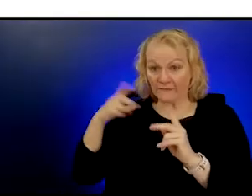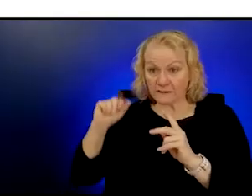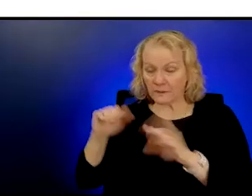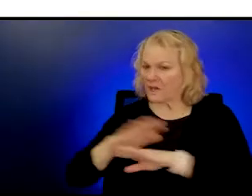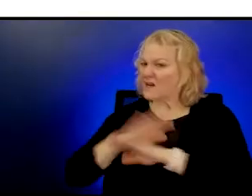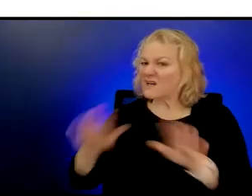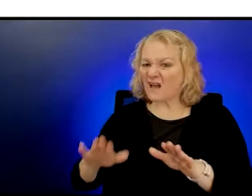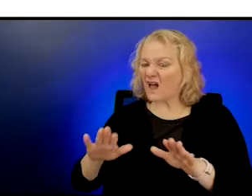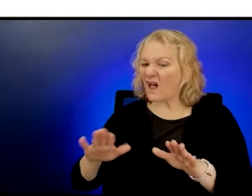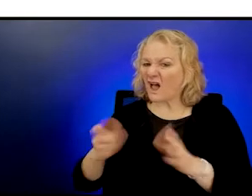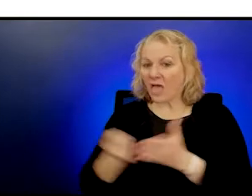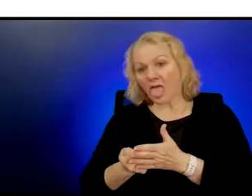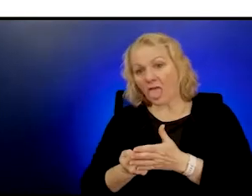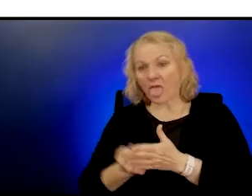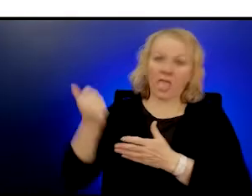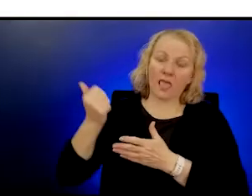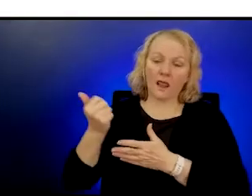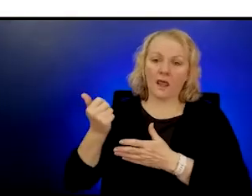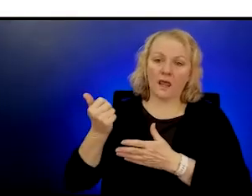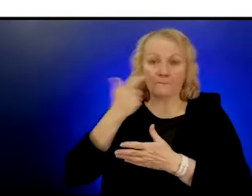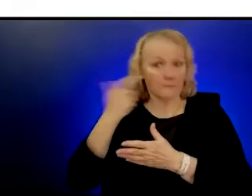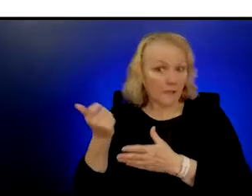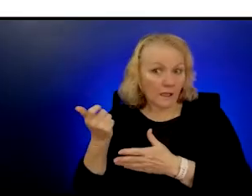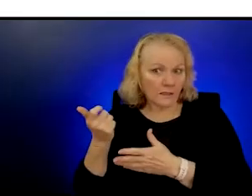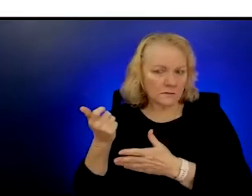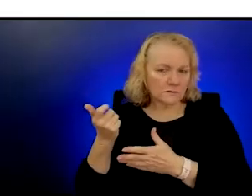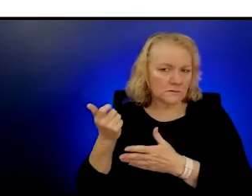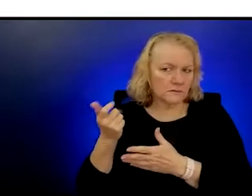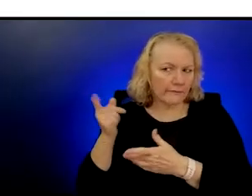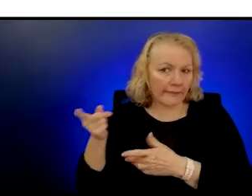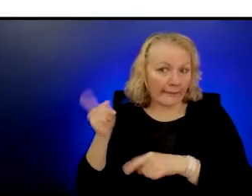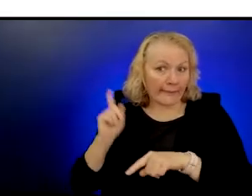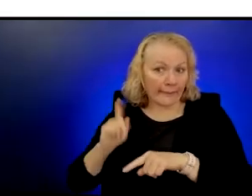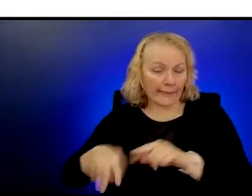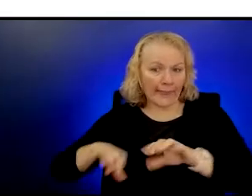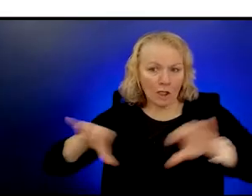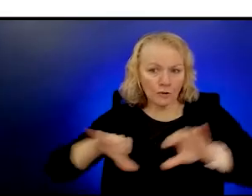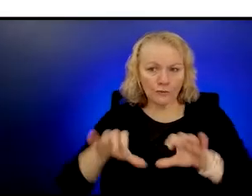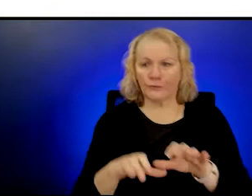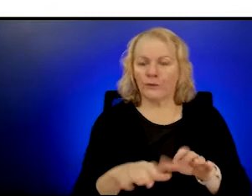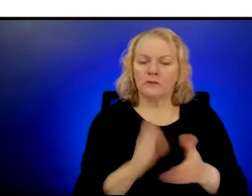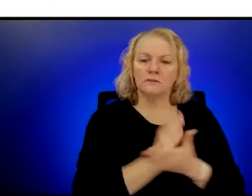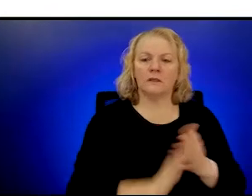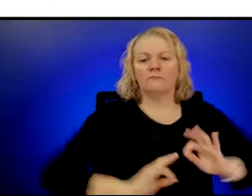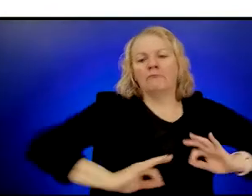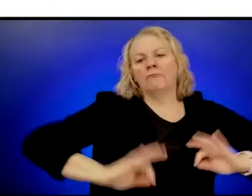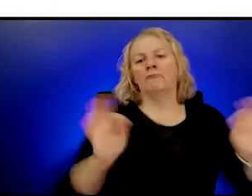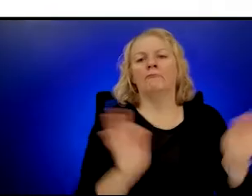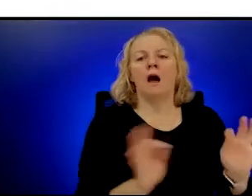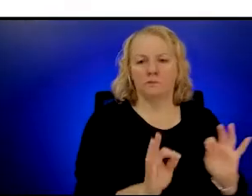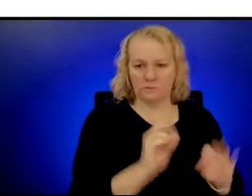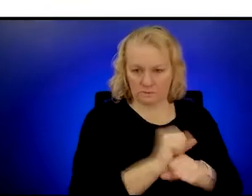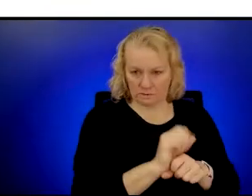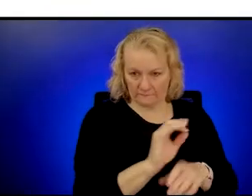be disqualified simply because of an inability to perform marginal or incidental job